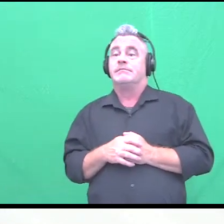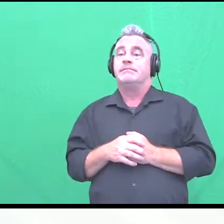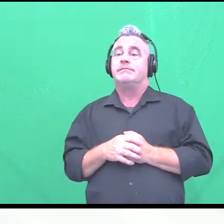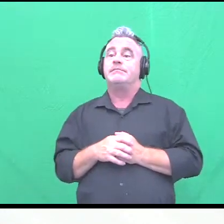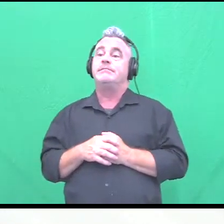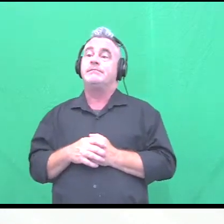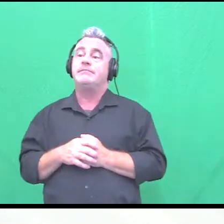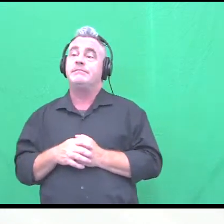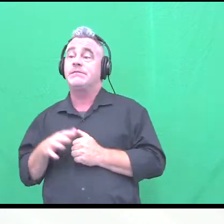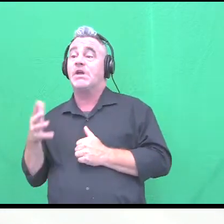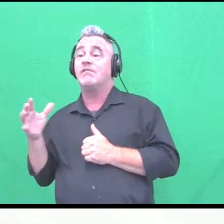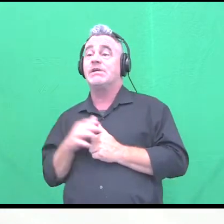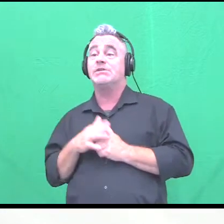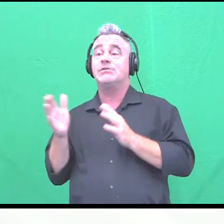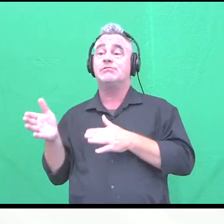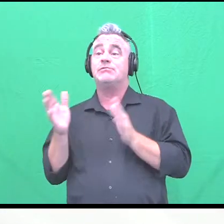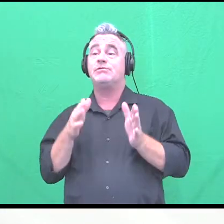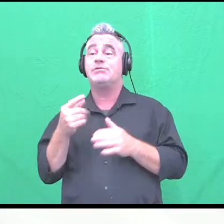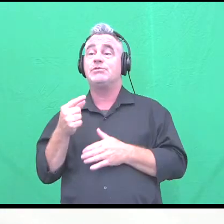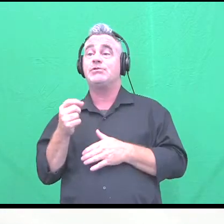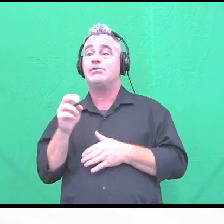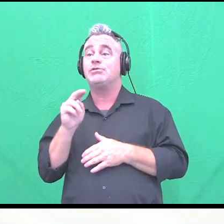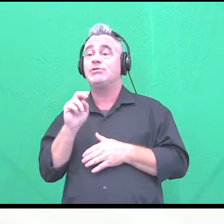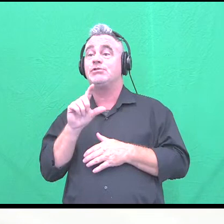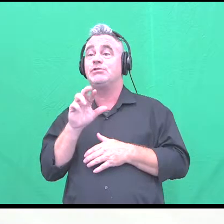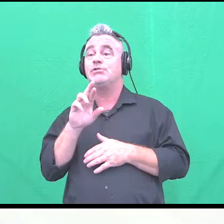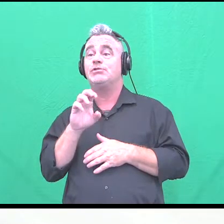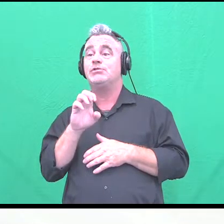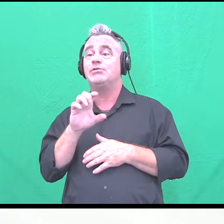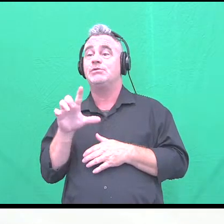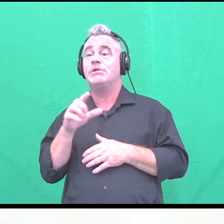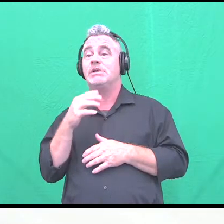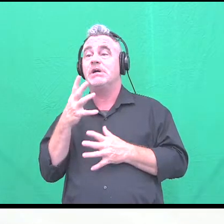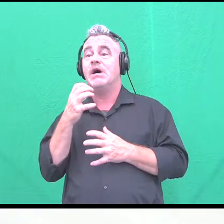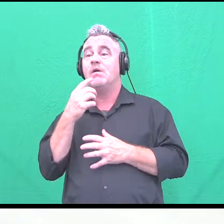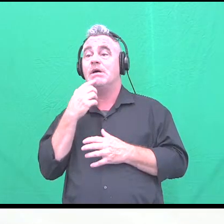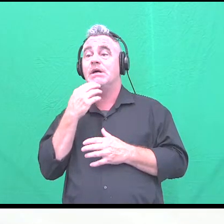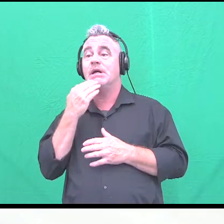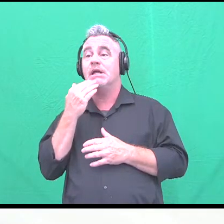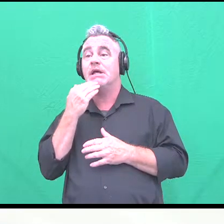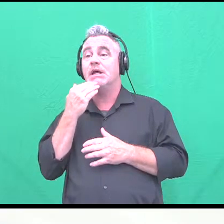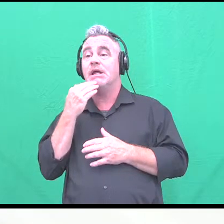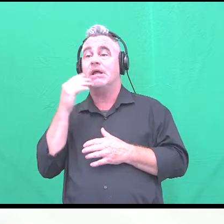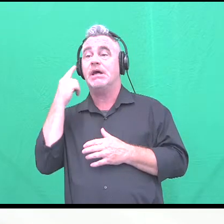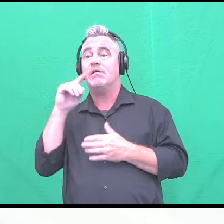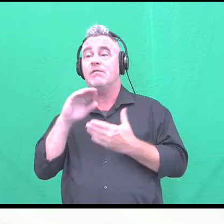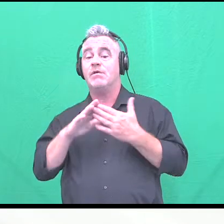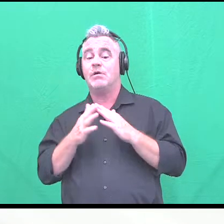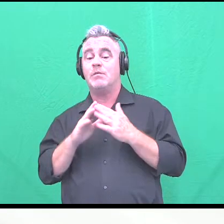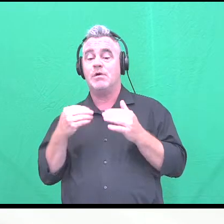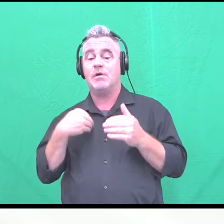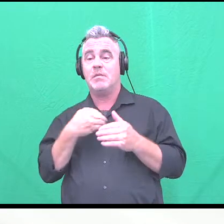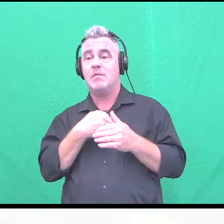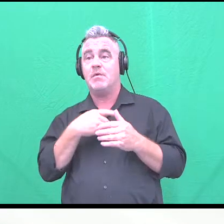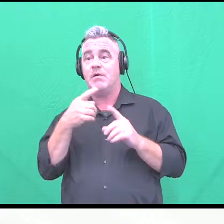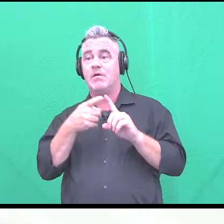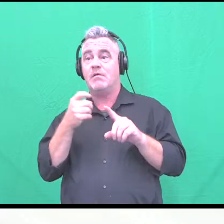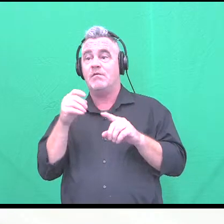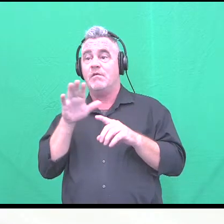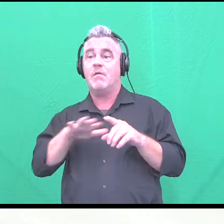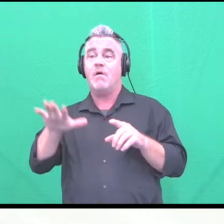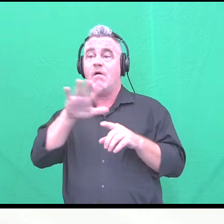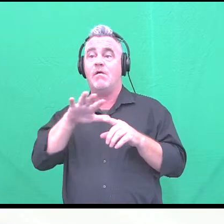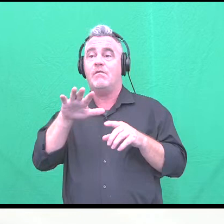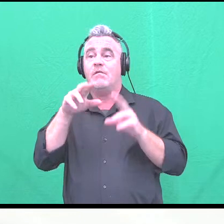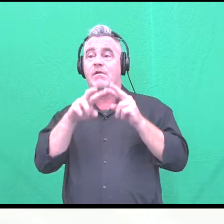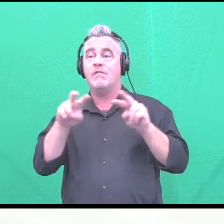Board Member Terrell. All right. I want to thank all of our community members from across the valley for